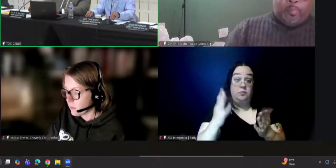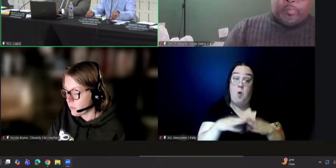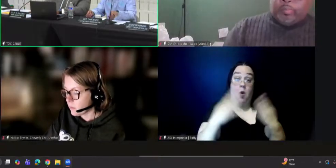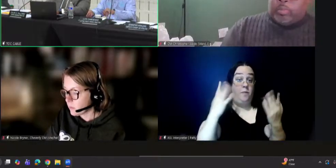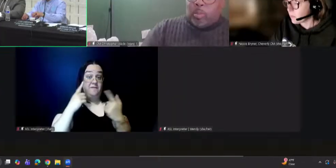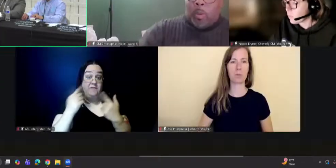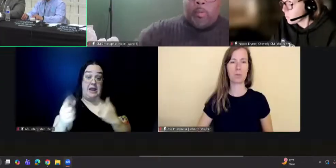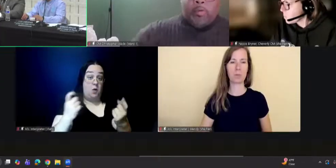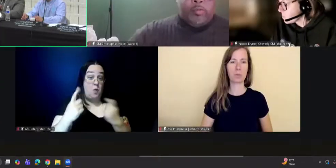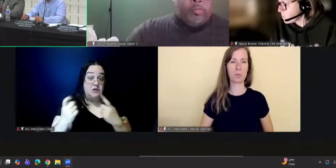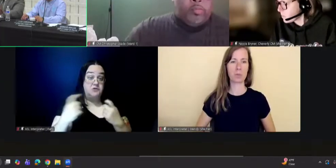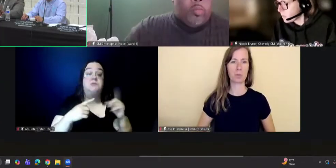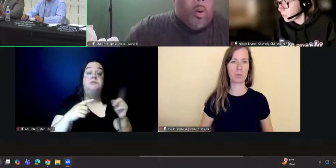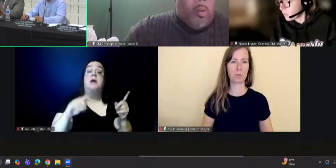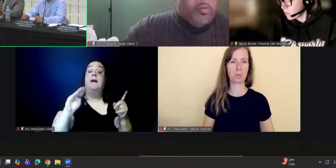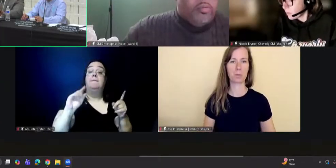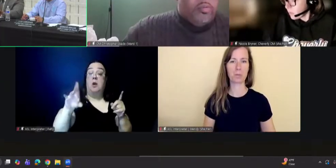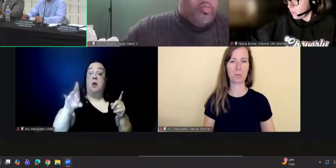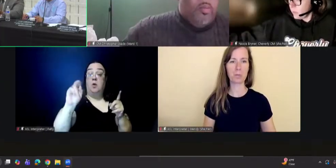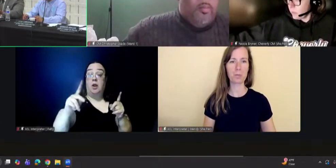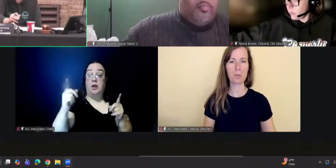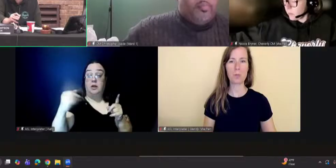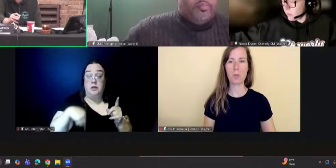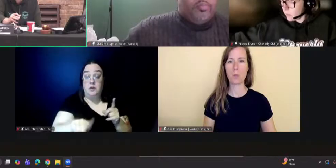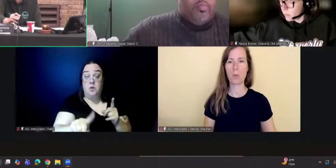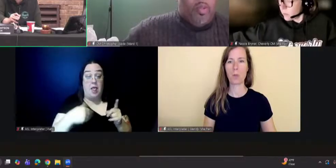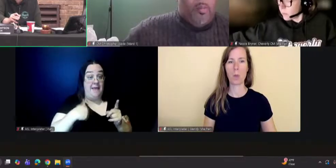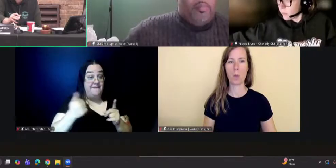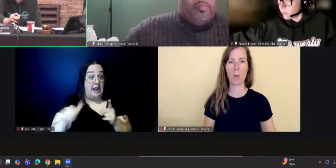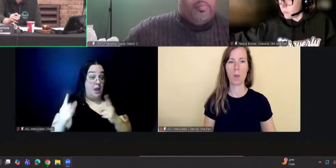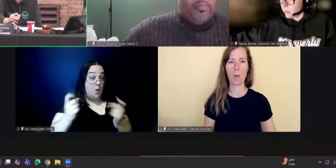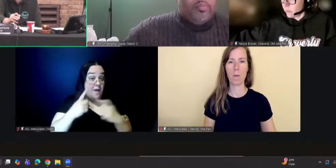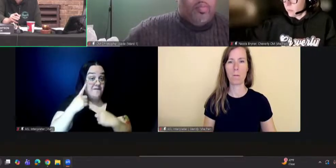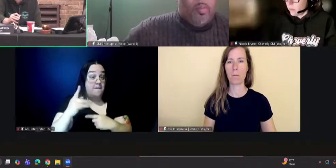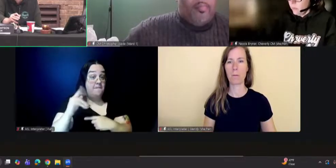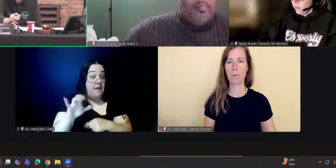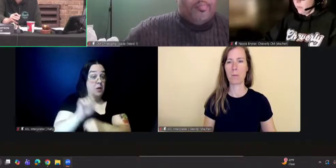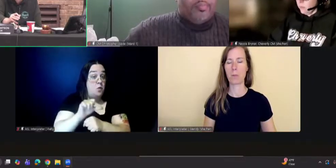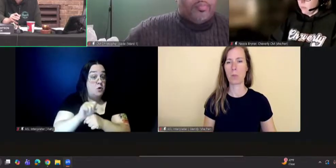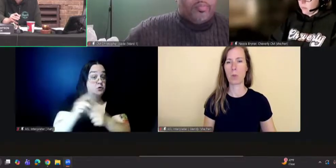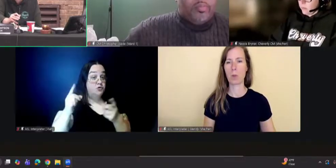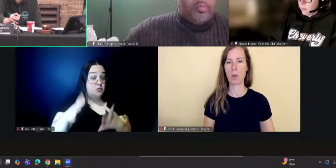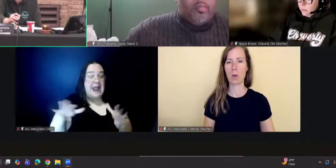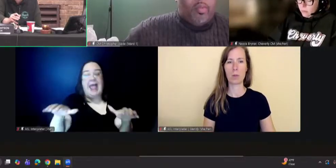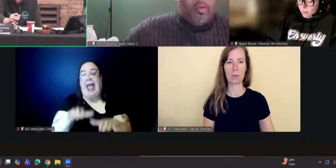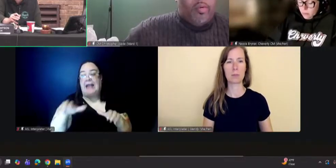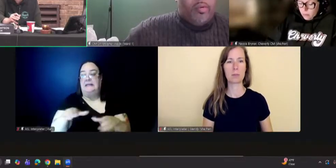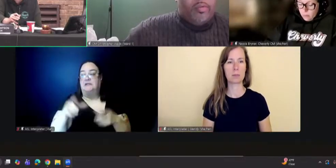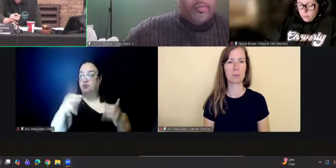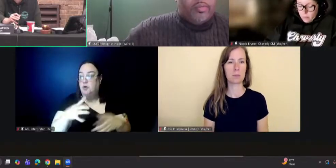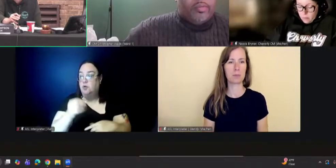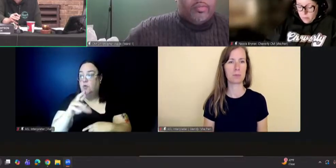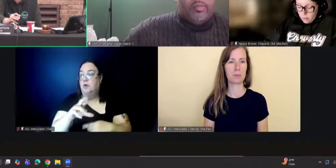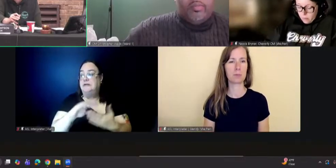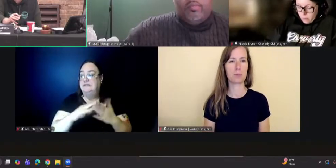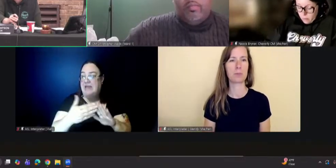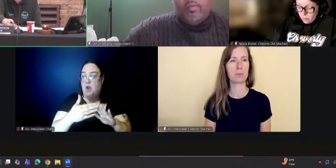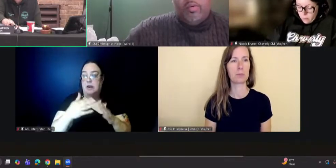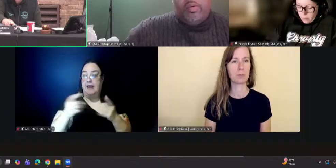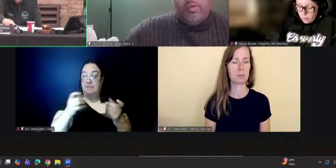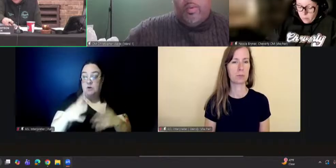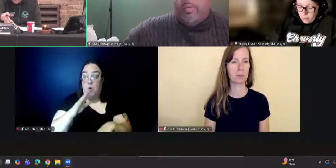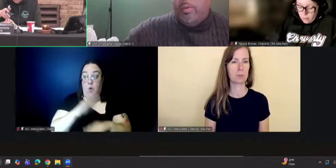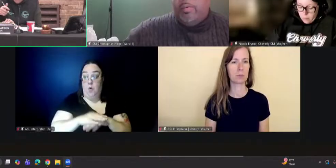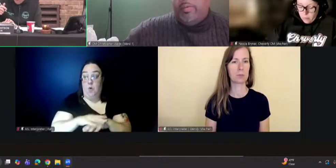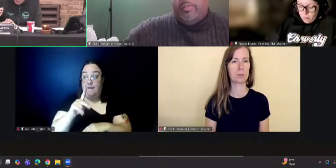All right, Council, any questions for the Public Works Director, Acting Public Works Director, or the Town Administrator on the plowing